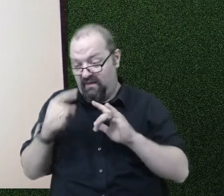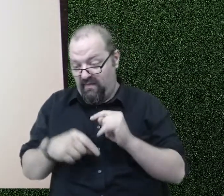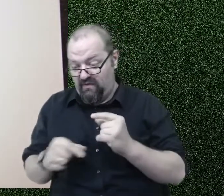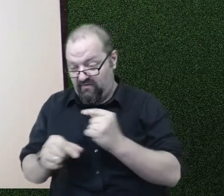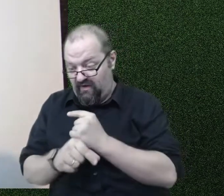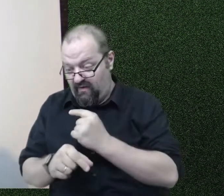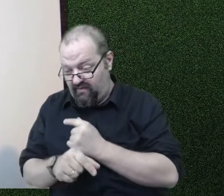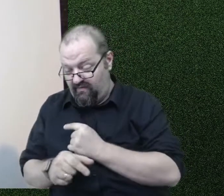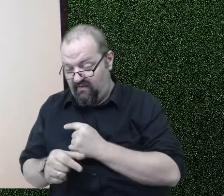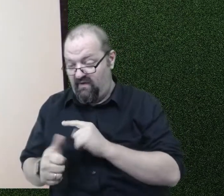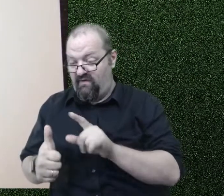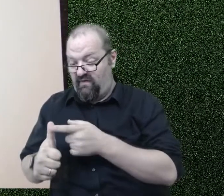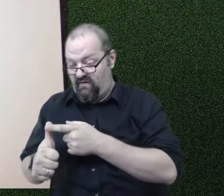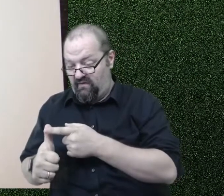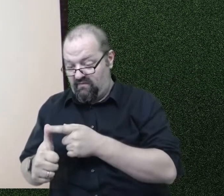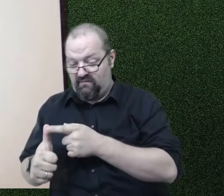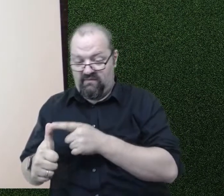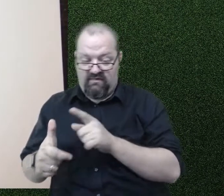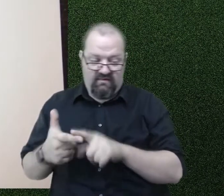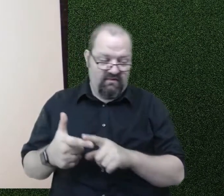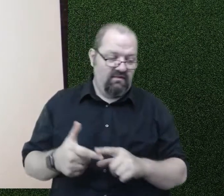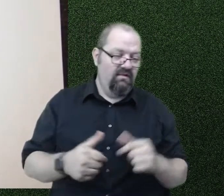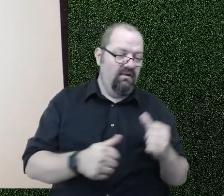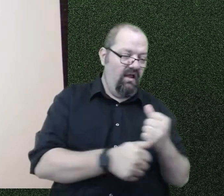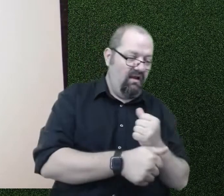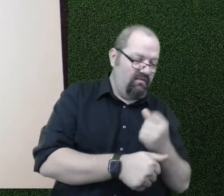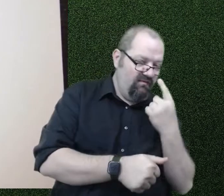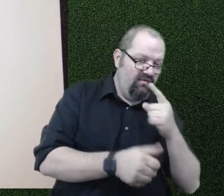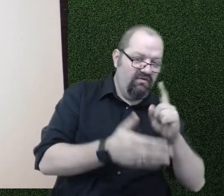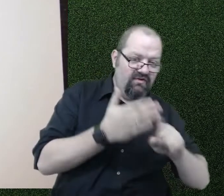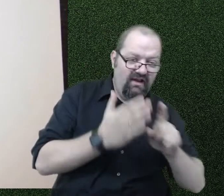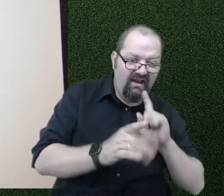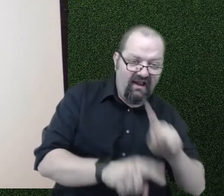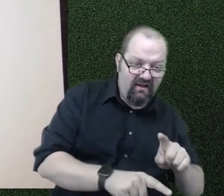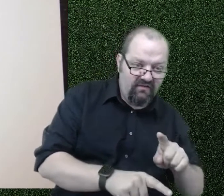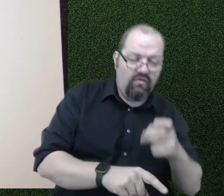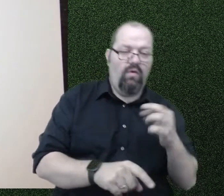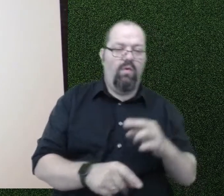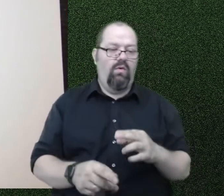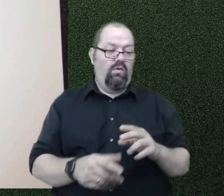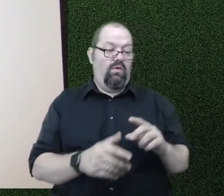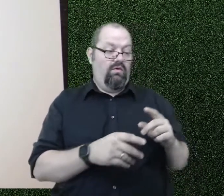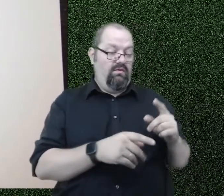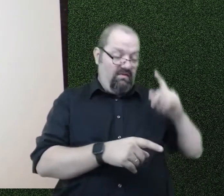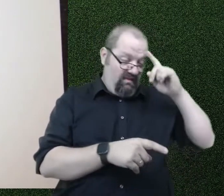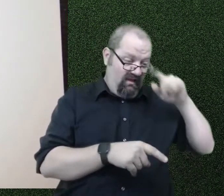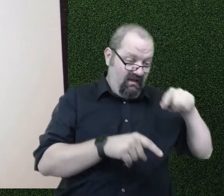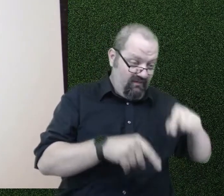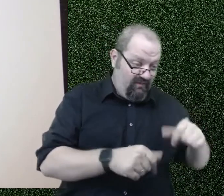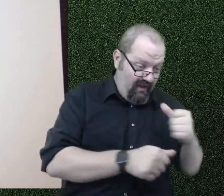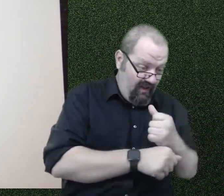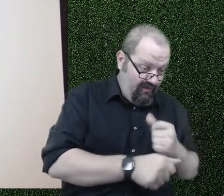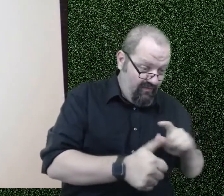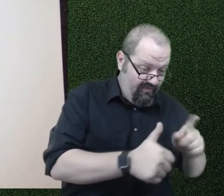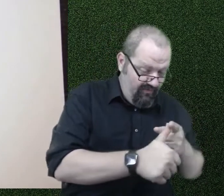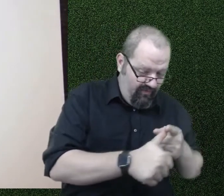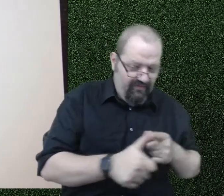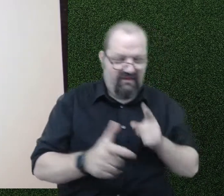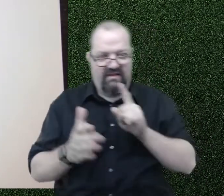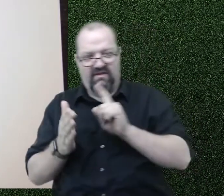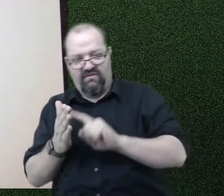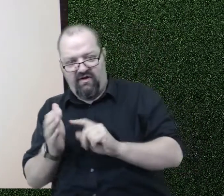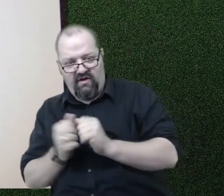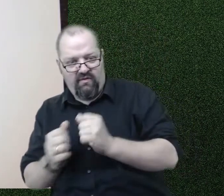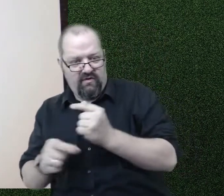and then algebraically or vice versa. And we'll see that they are giving you exactly the same result. It